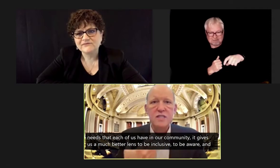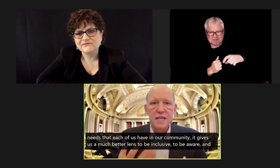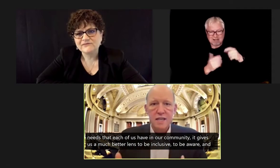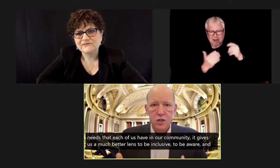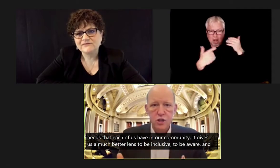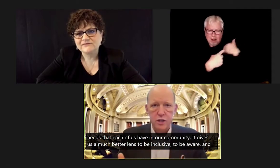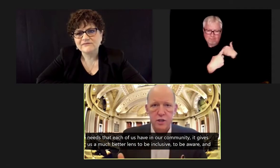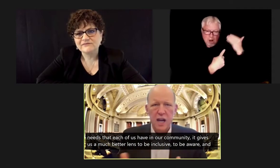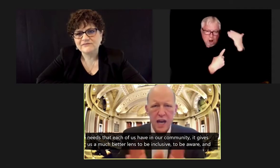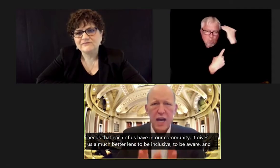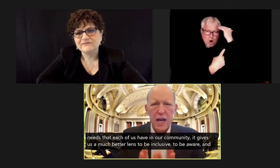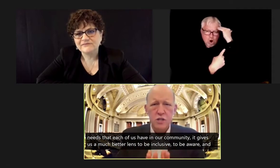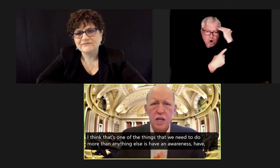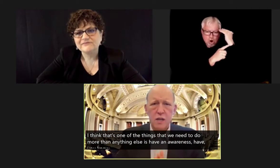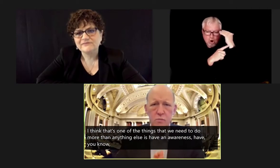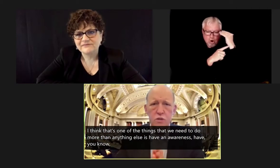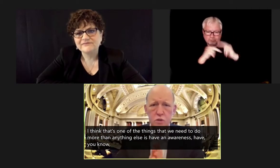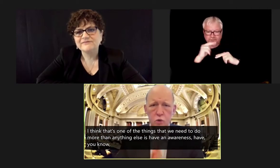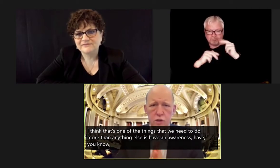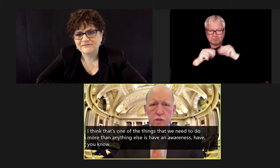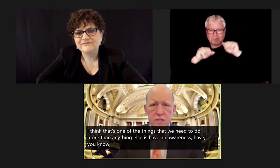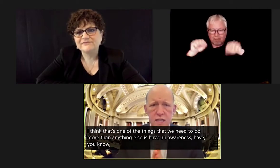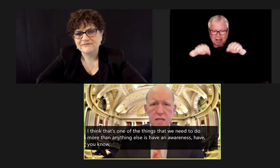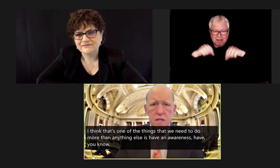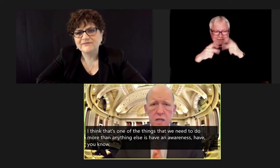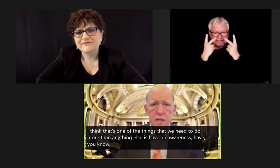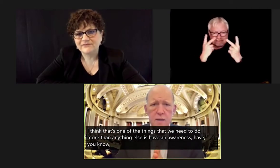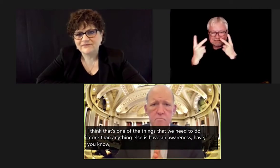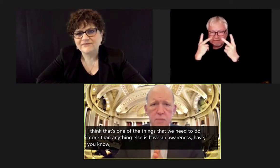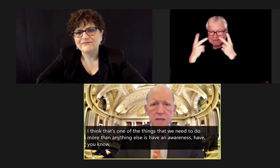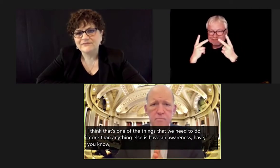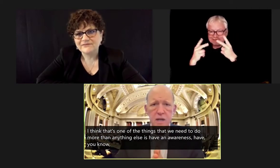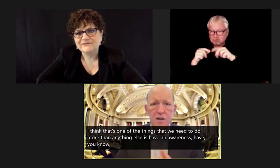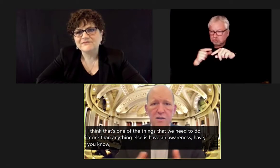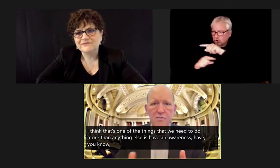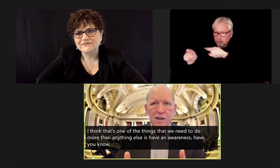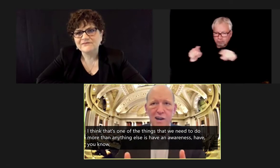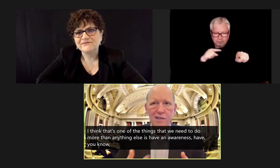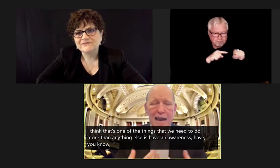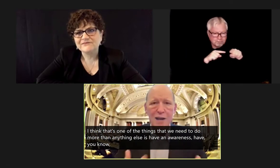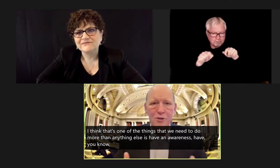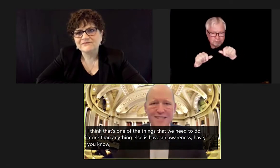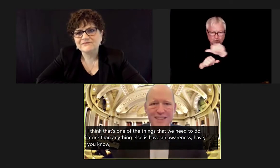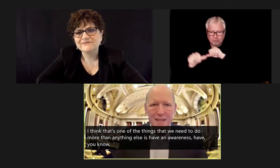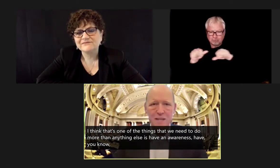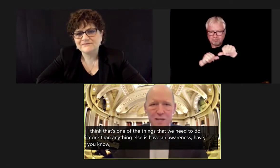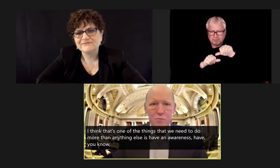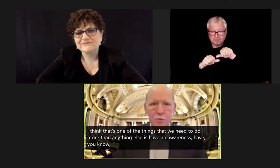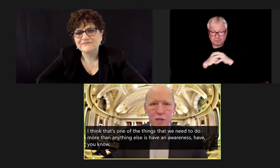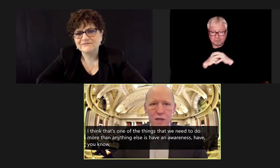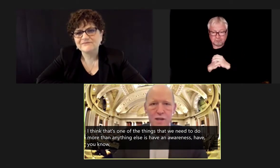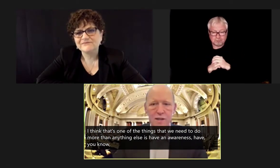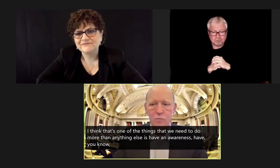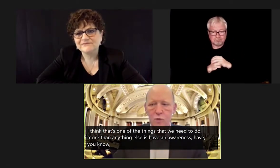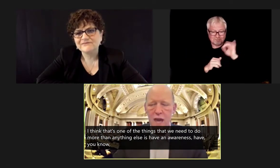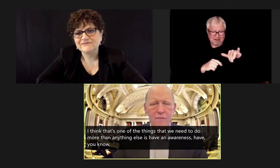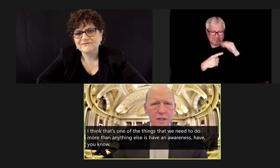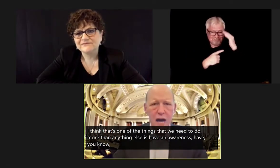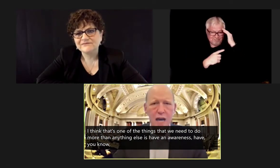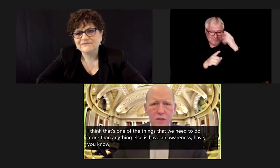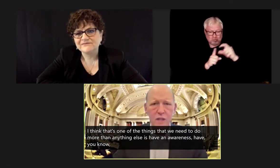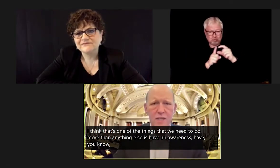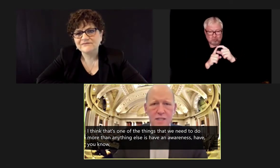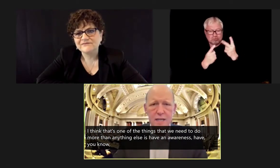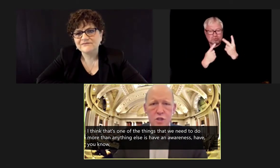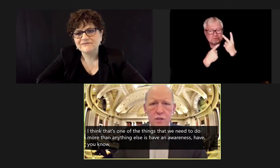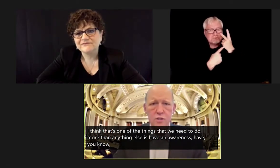to see each other. And I understand I'm using the word see, but our language is limited. We have a